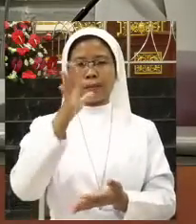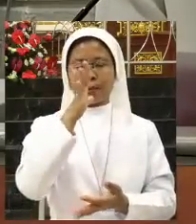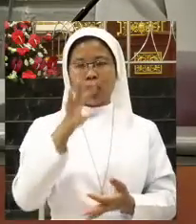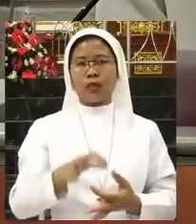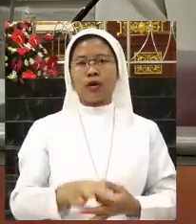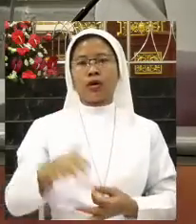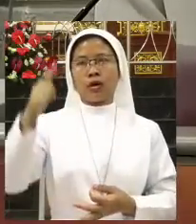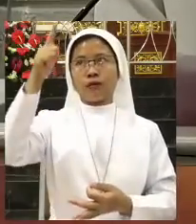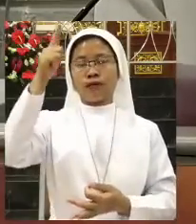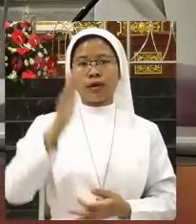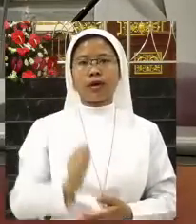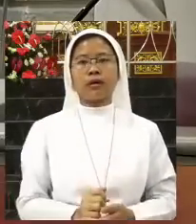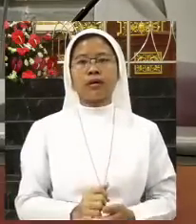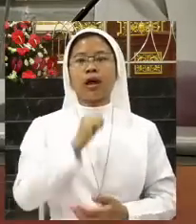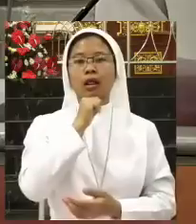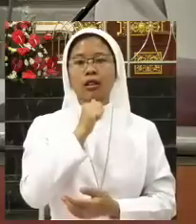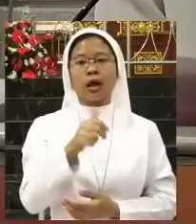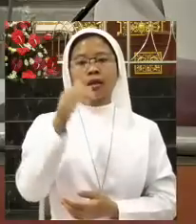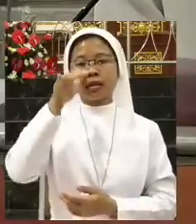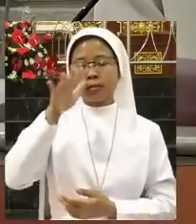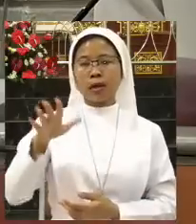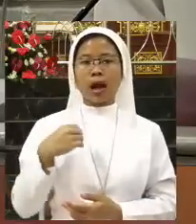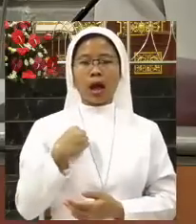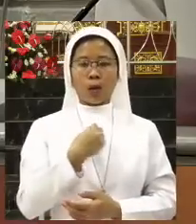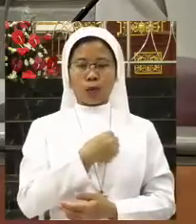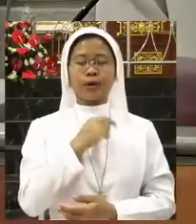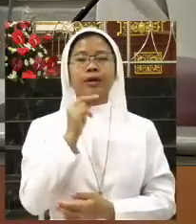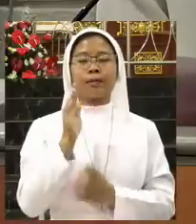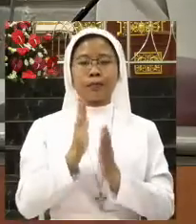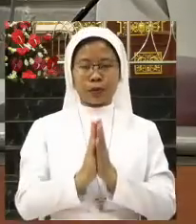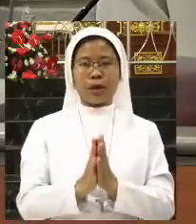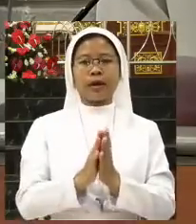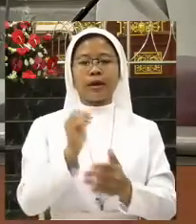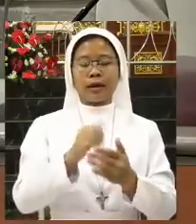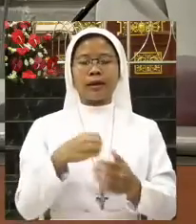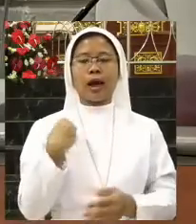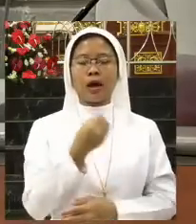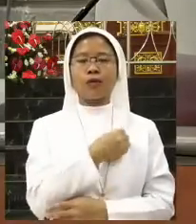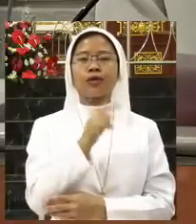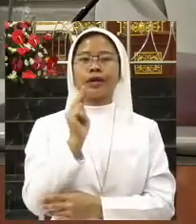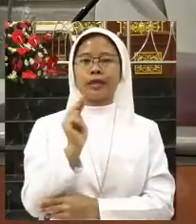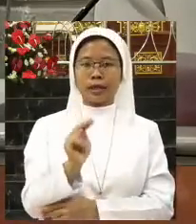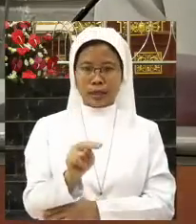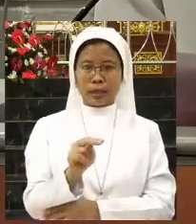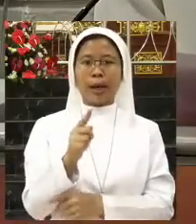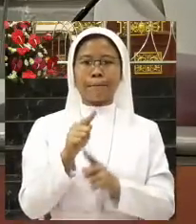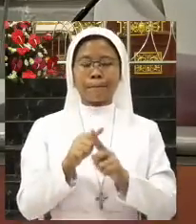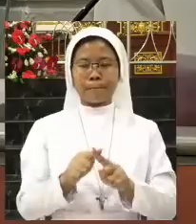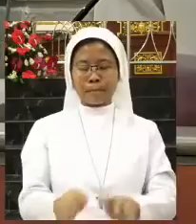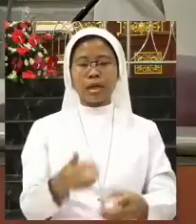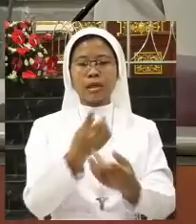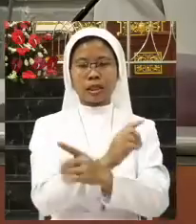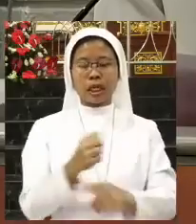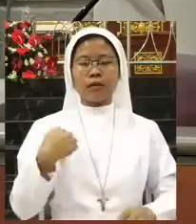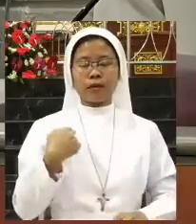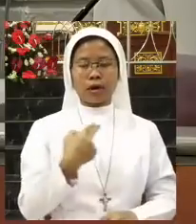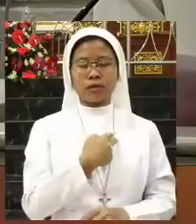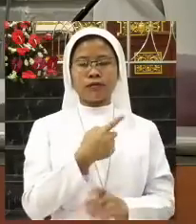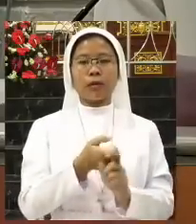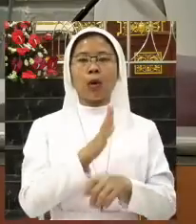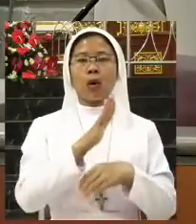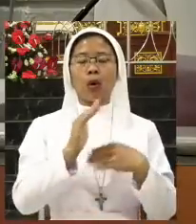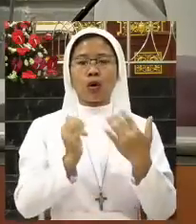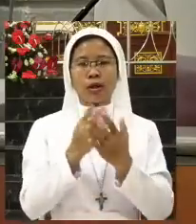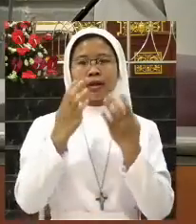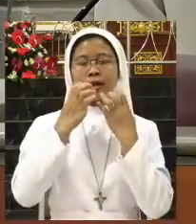of God. Do not despise our petition in our necessities, but deliver us always